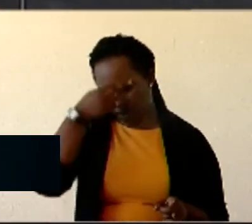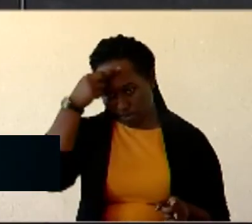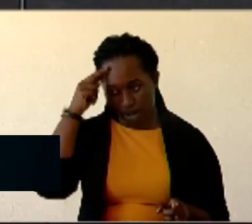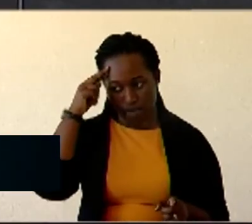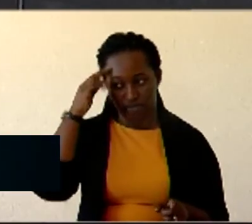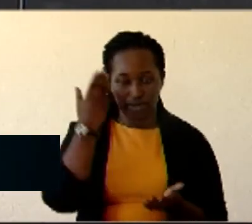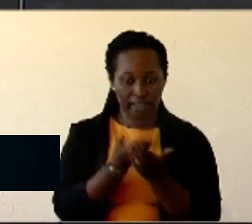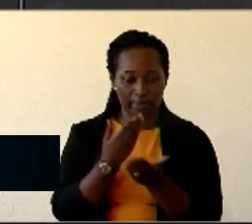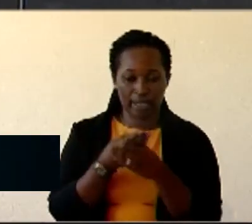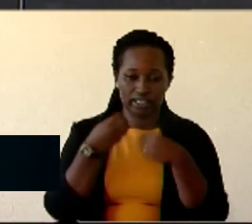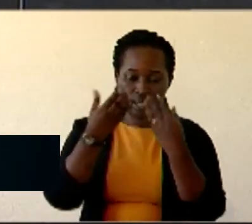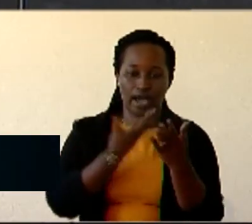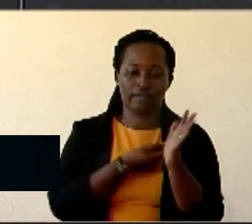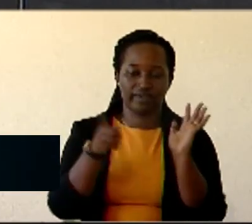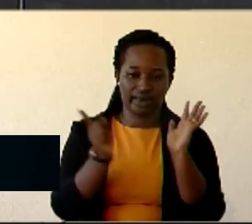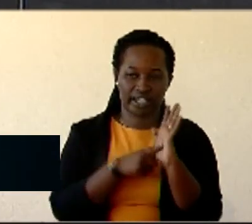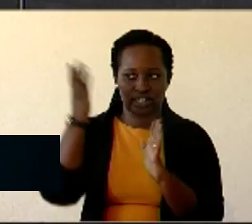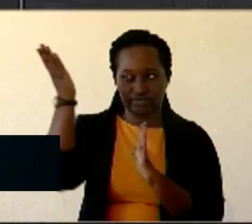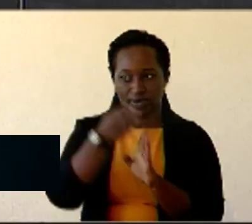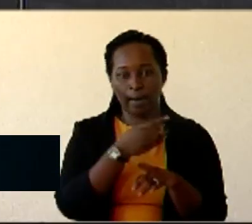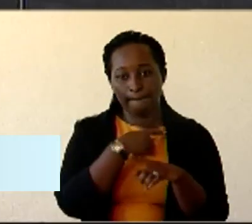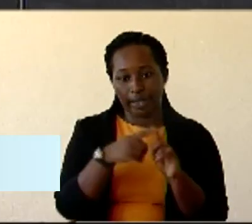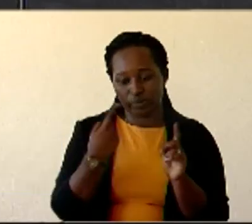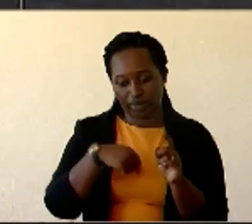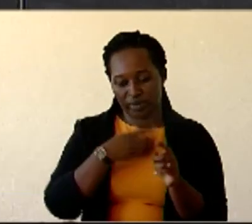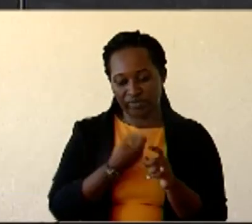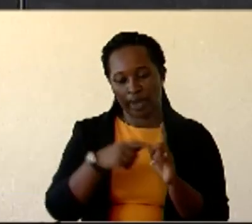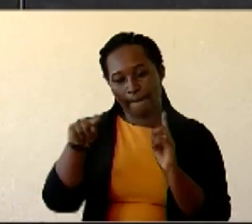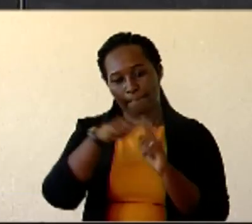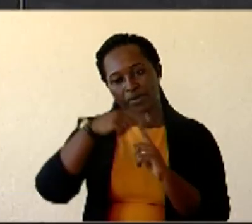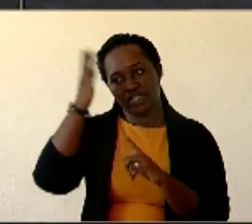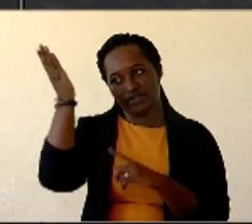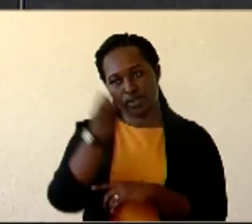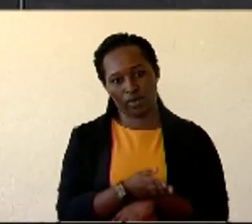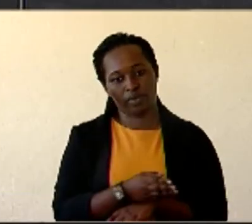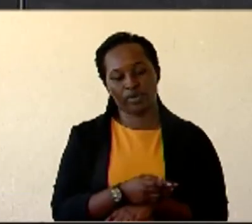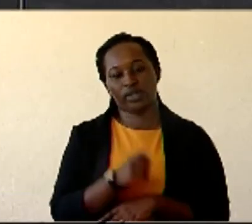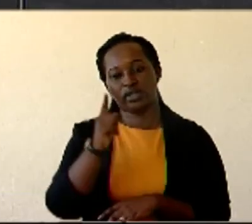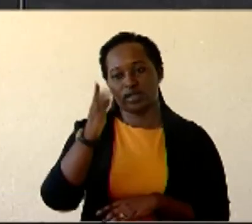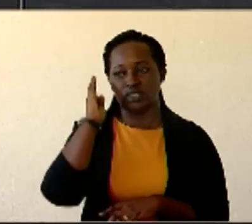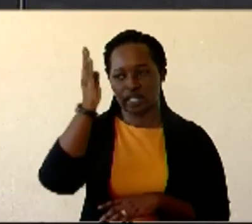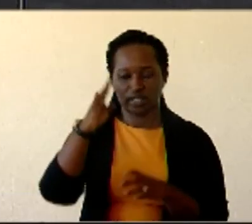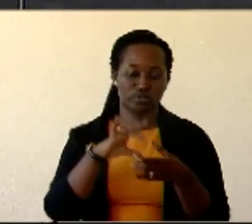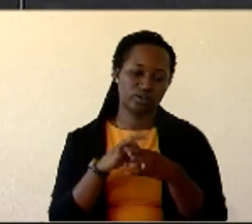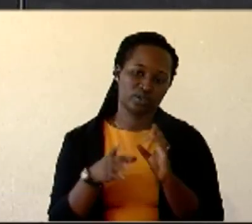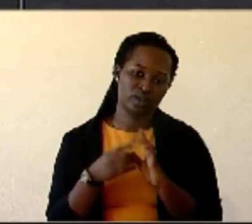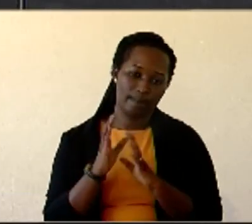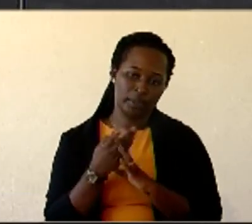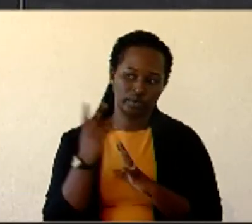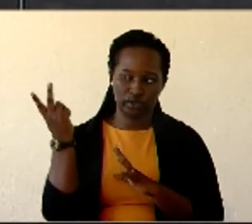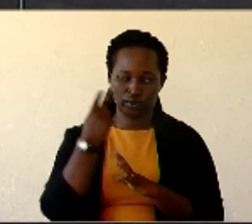slope, But here we have a positive slope. There is a direct relationship between these